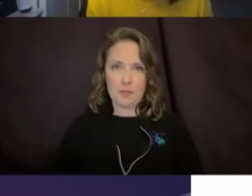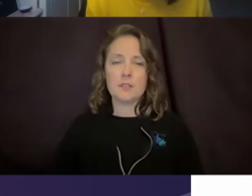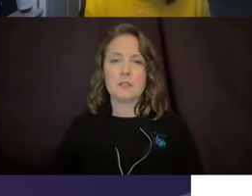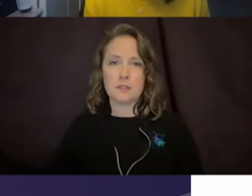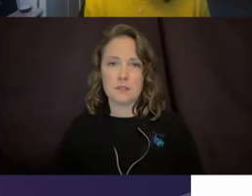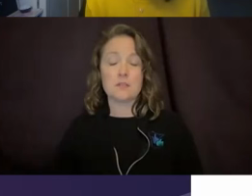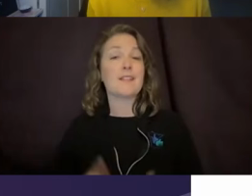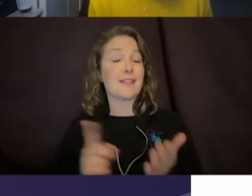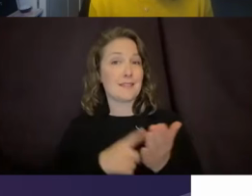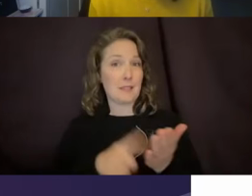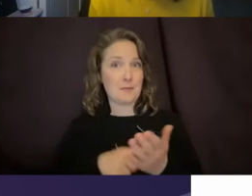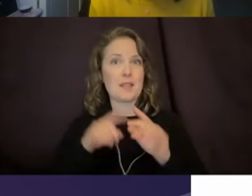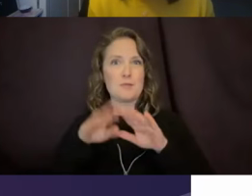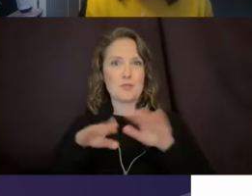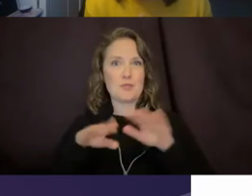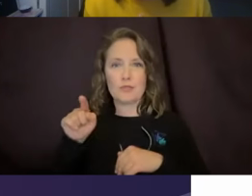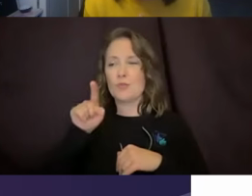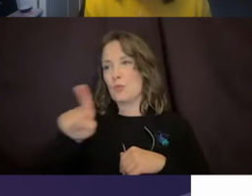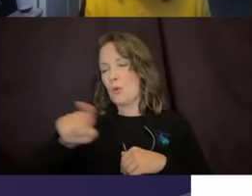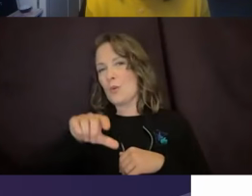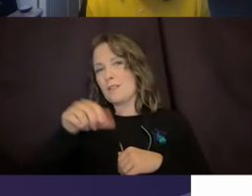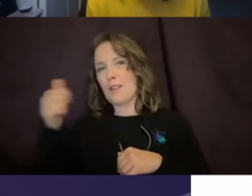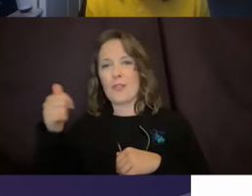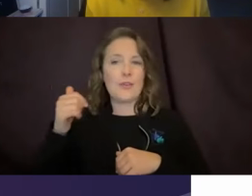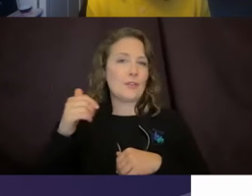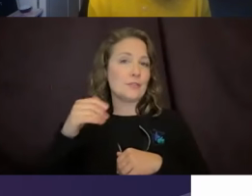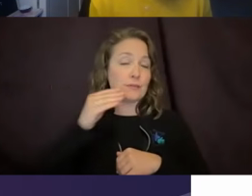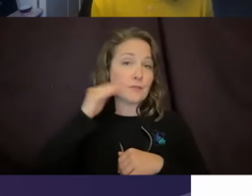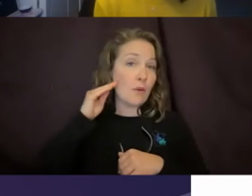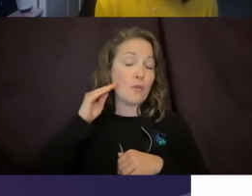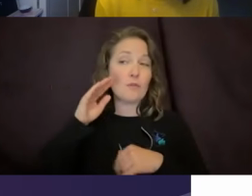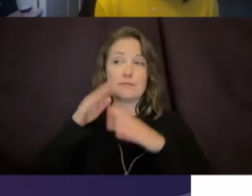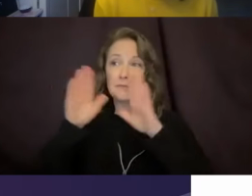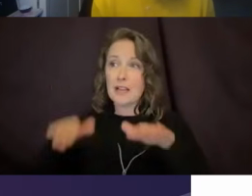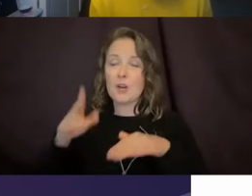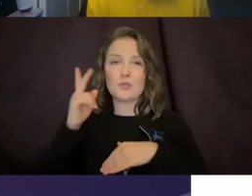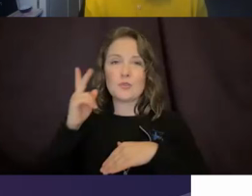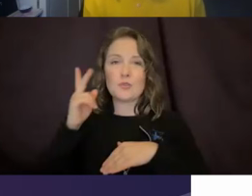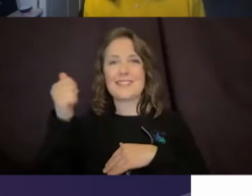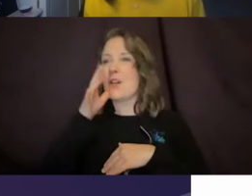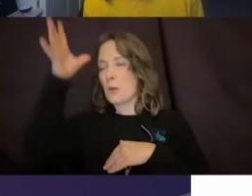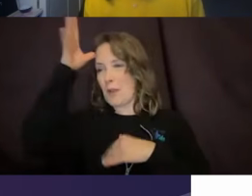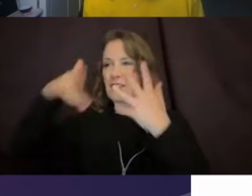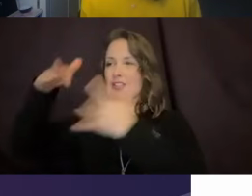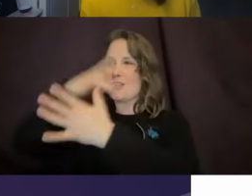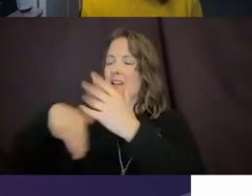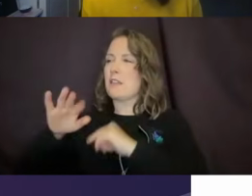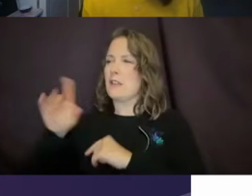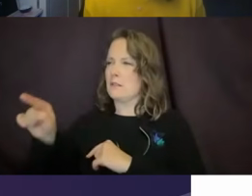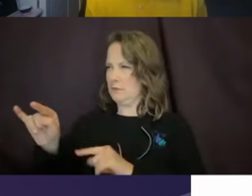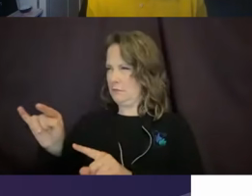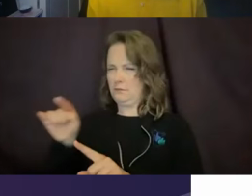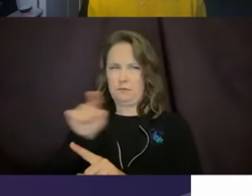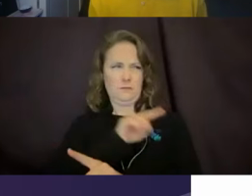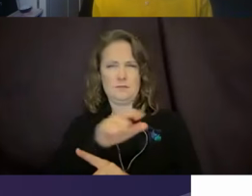exposed to other children, or go to another a friend's house and see how their parents interact, and start to wonder, wait a second, that's not how